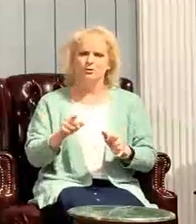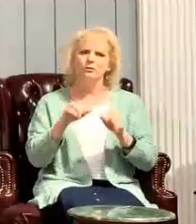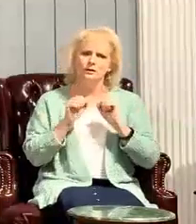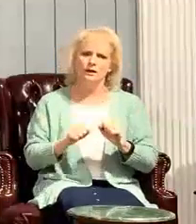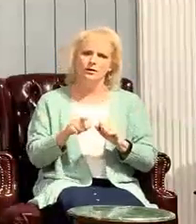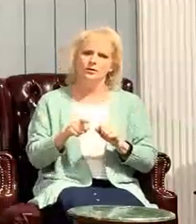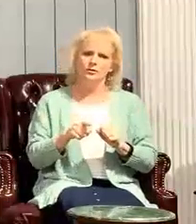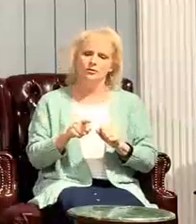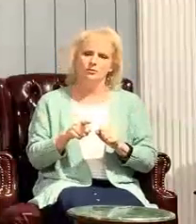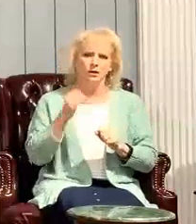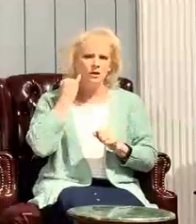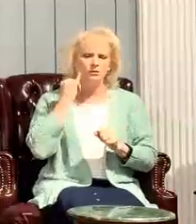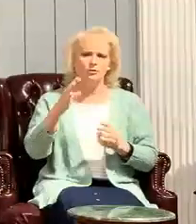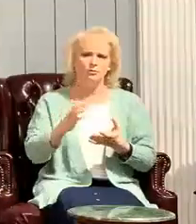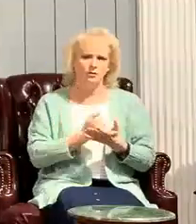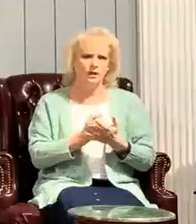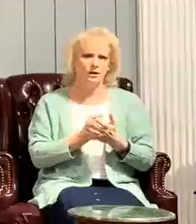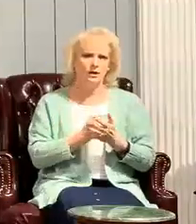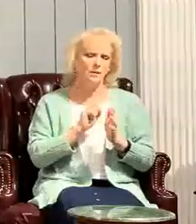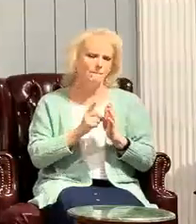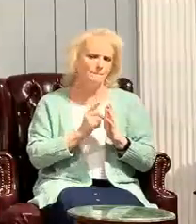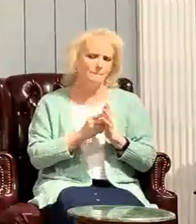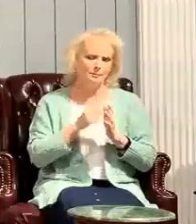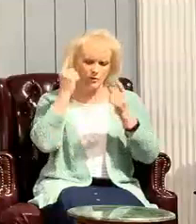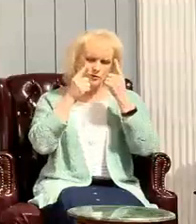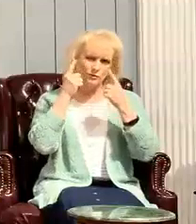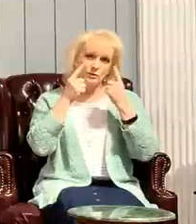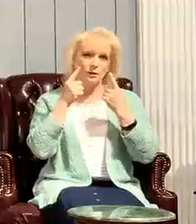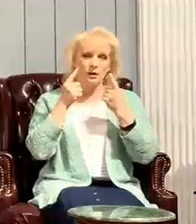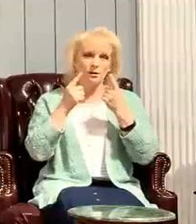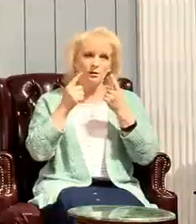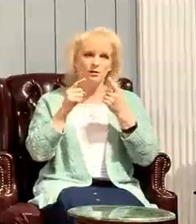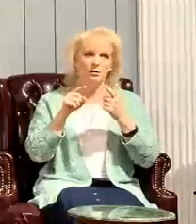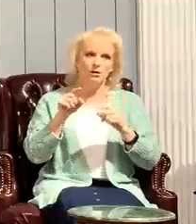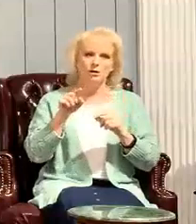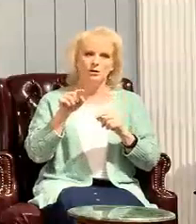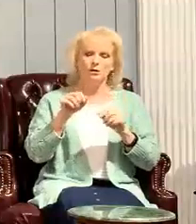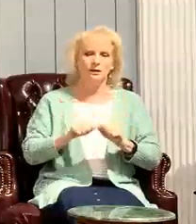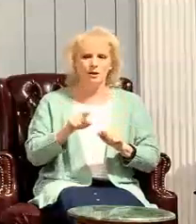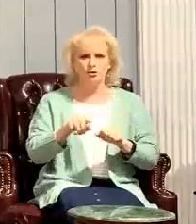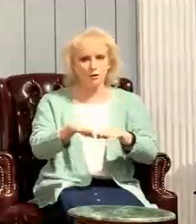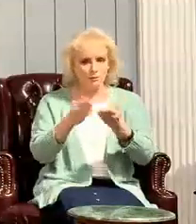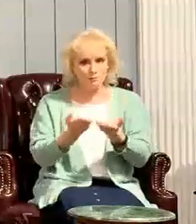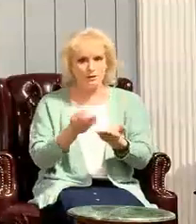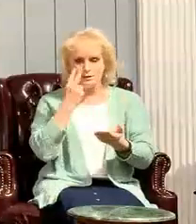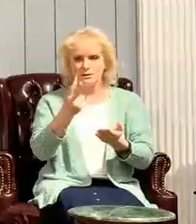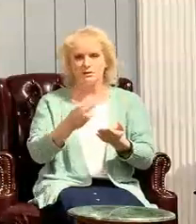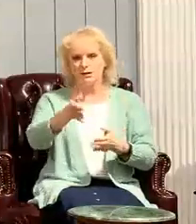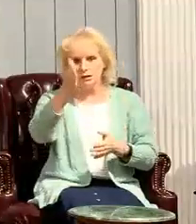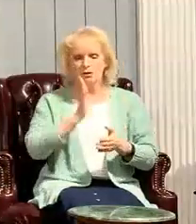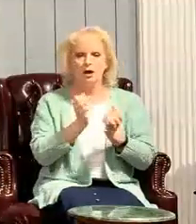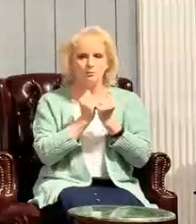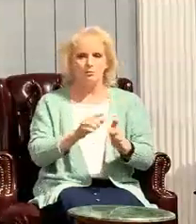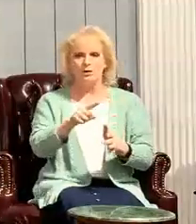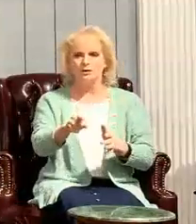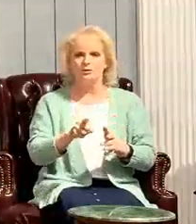Can't you, if you take even a moment to think about and reflect upon it, can't you admit and see that God has